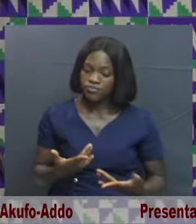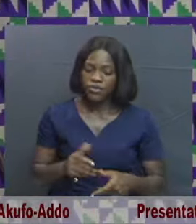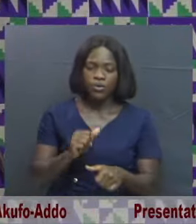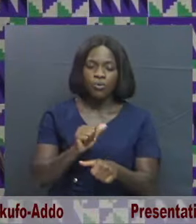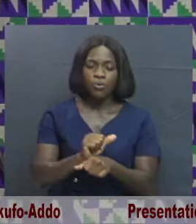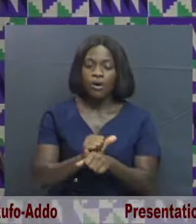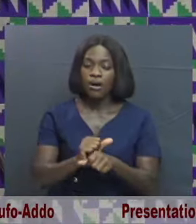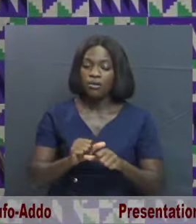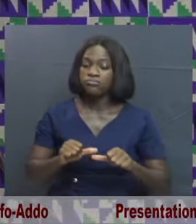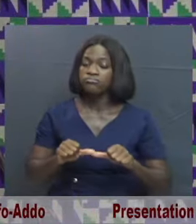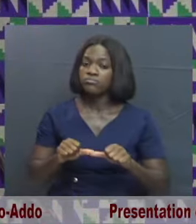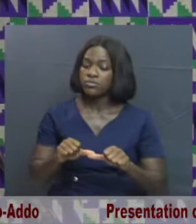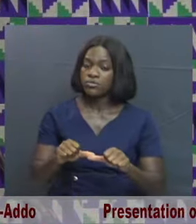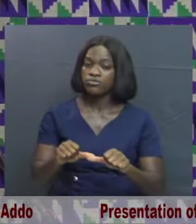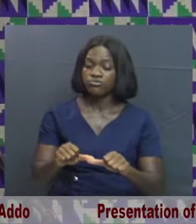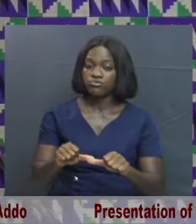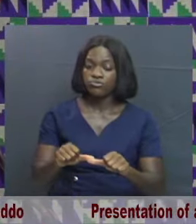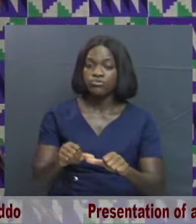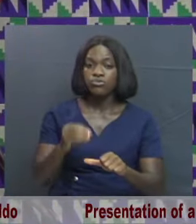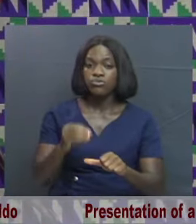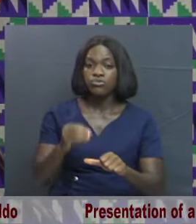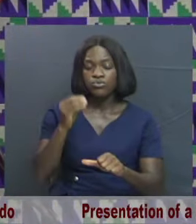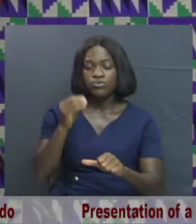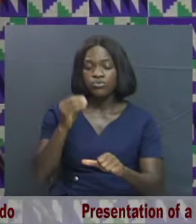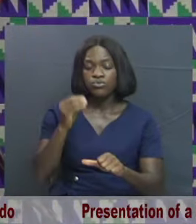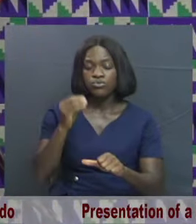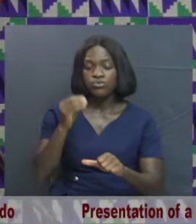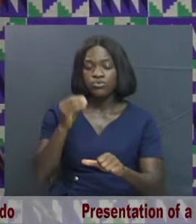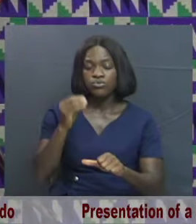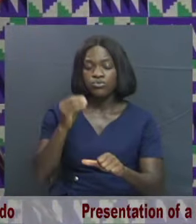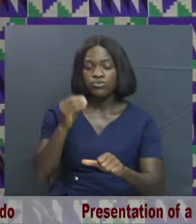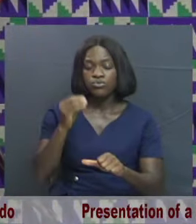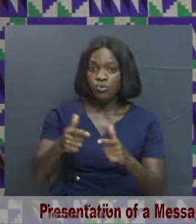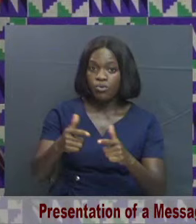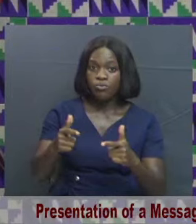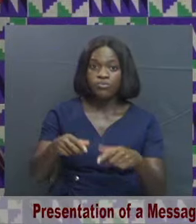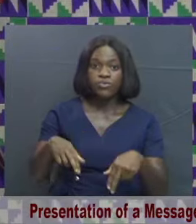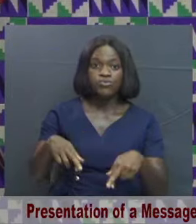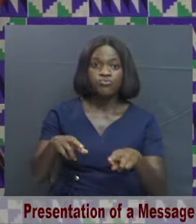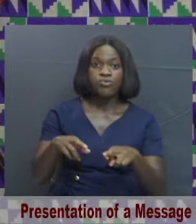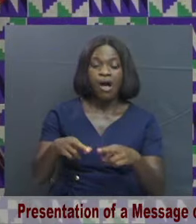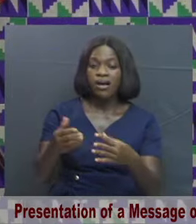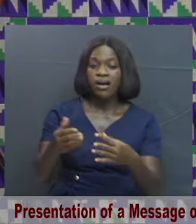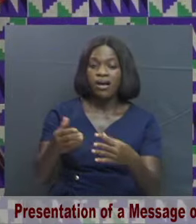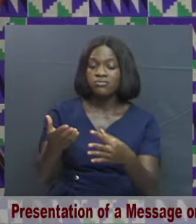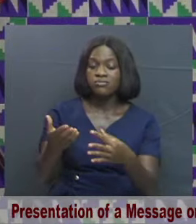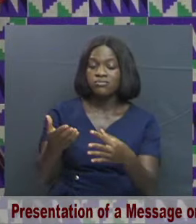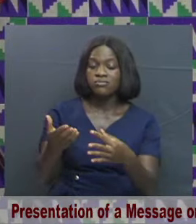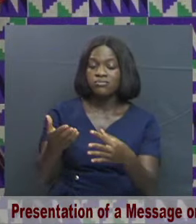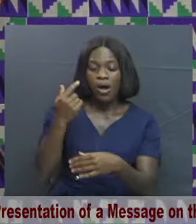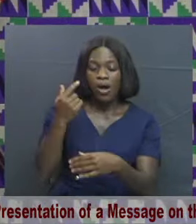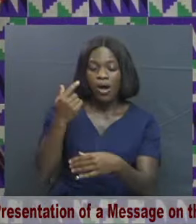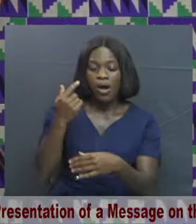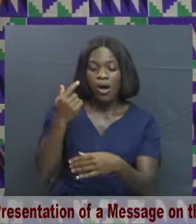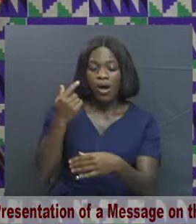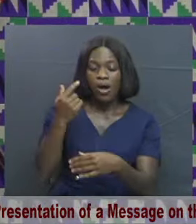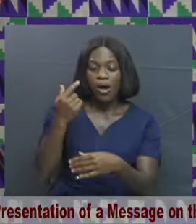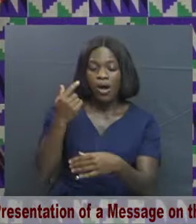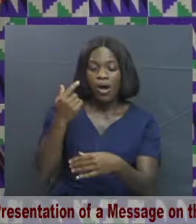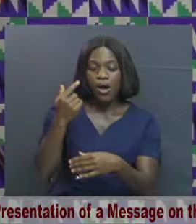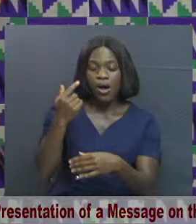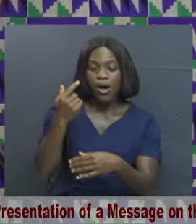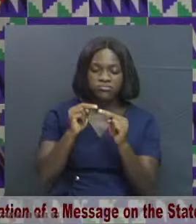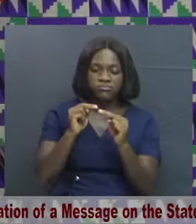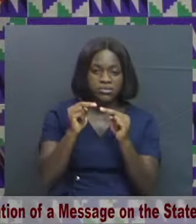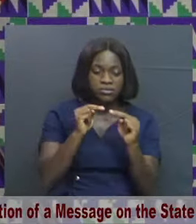continues even though some of the major road Works have been temporary interrupted as a result of the Dead negotiation